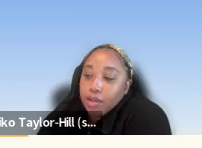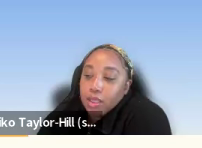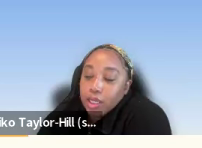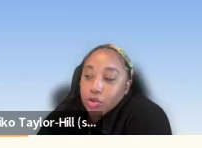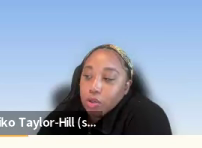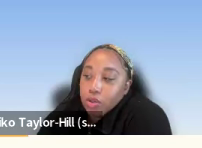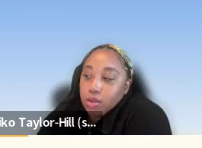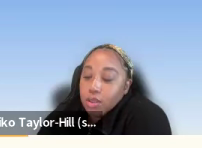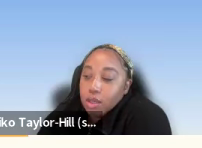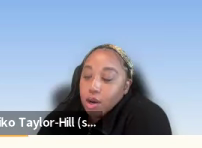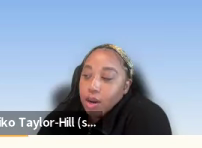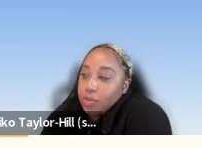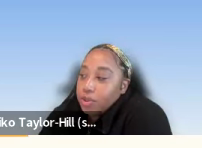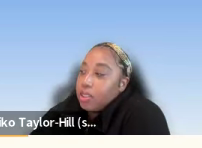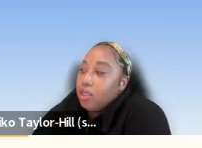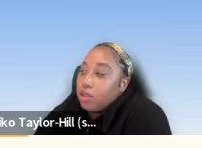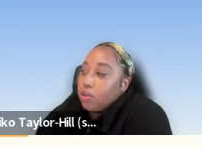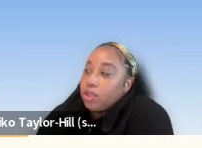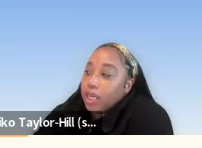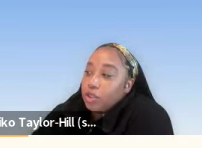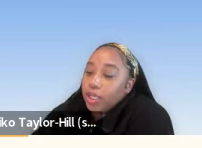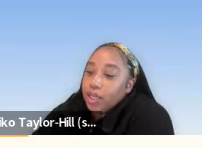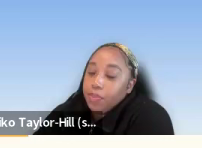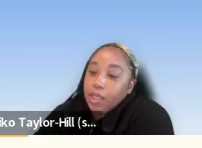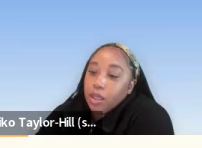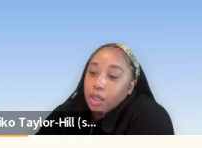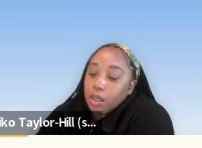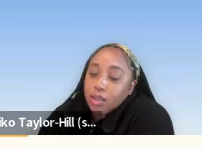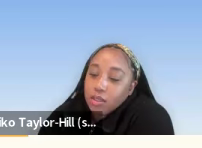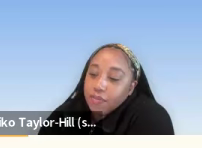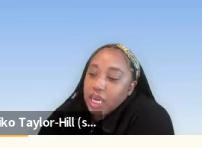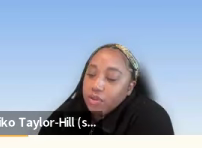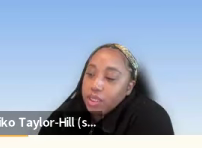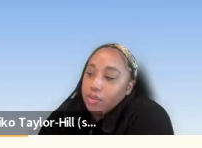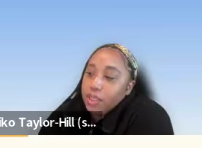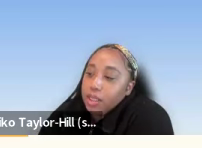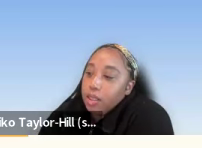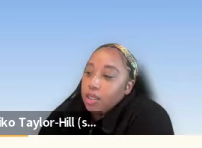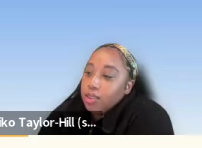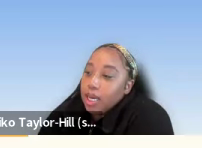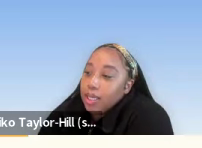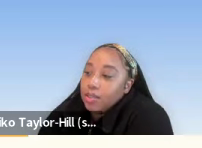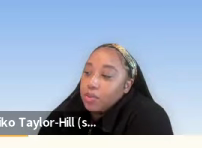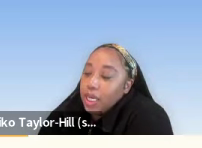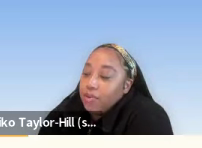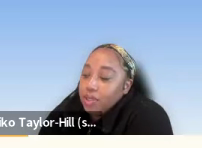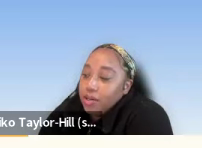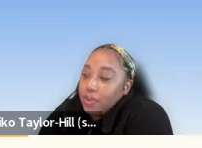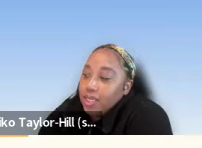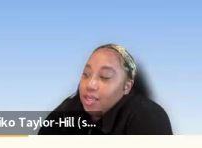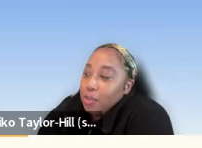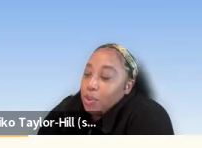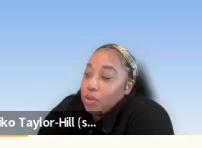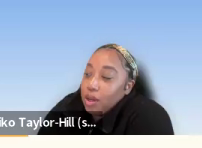cultural backgrounds, and struggles. Her expertise includes SAND trait therapy, cognitive behavioral therapy, dialectical